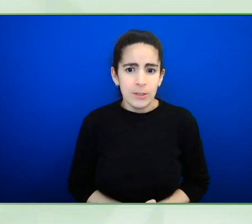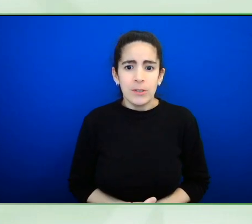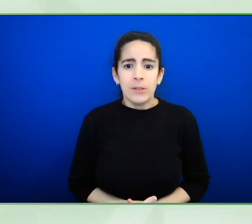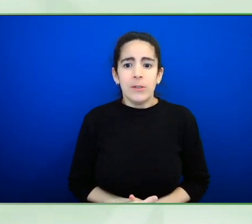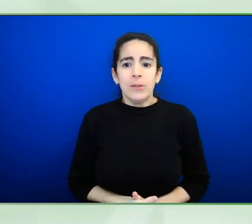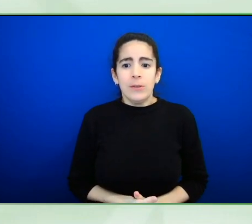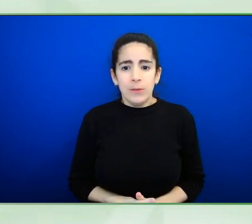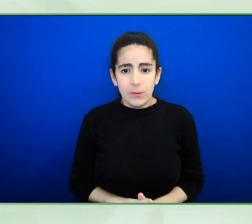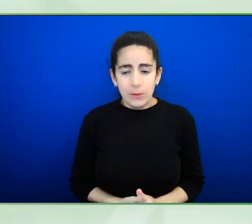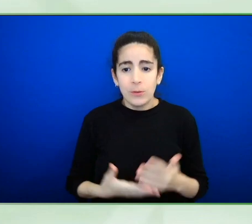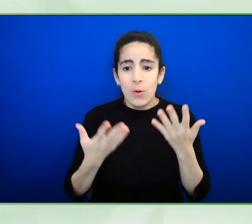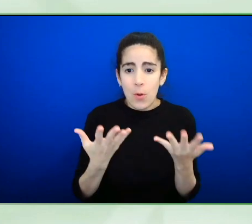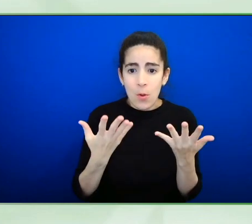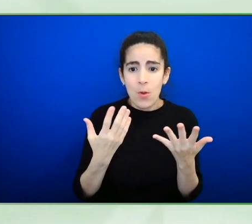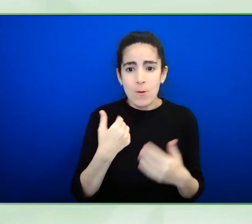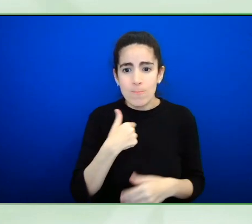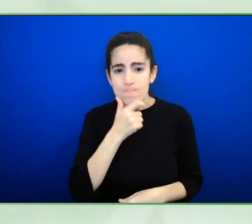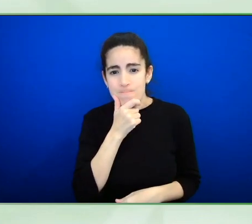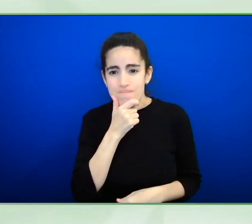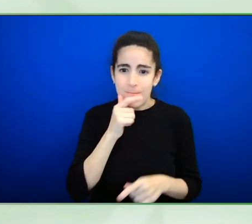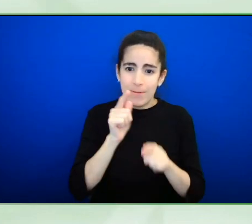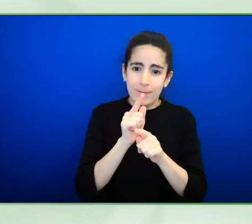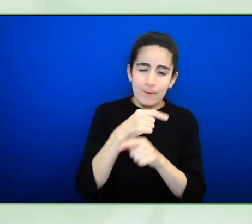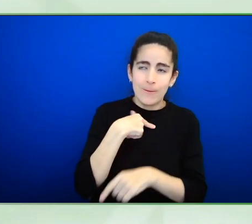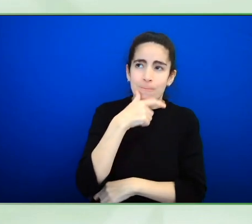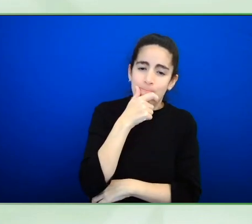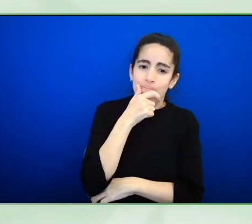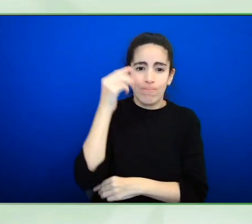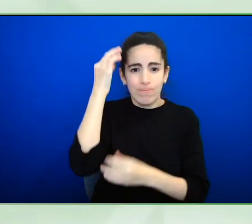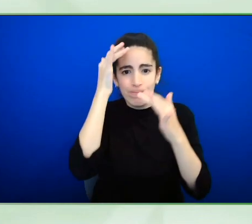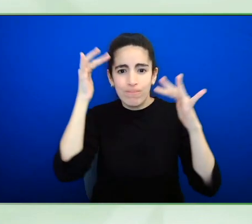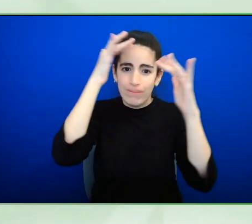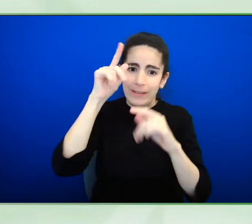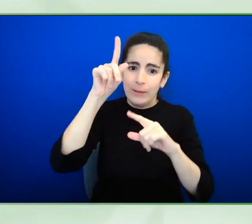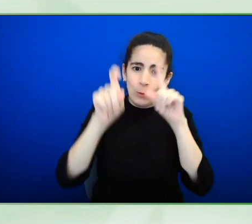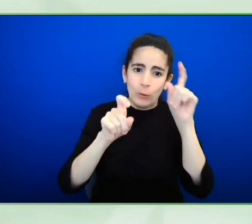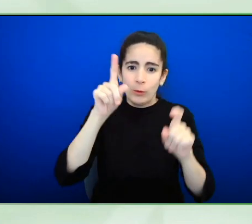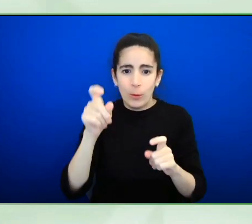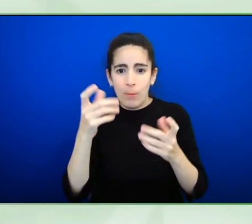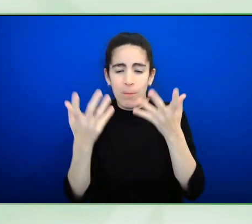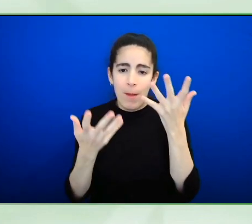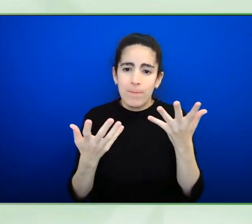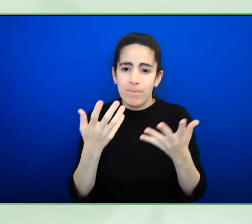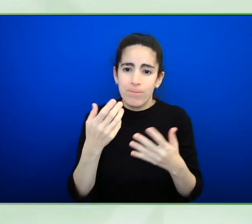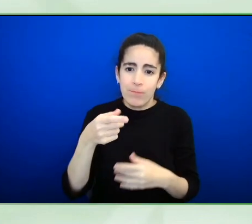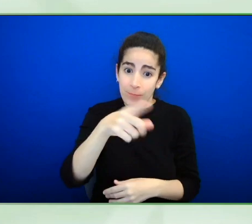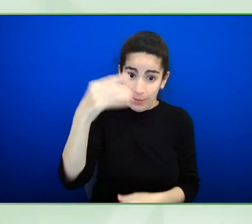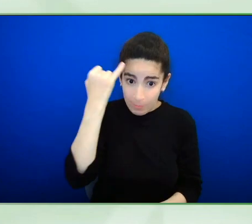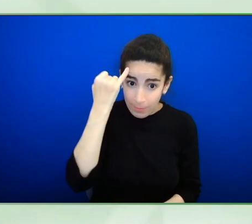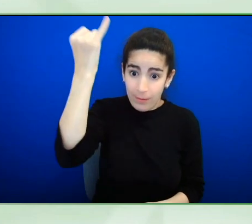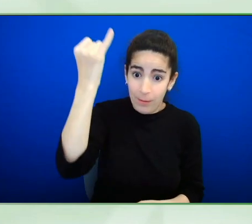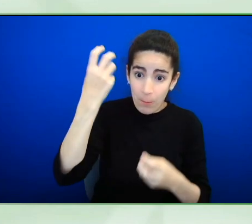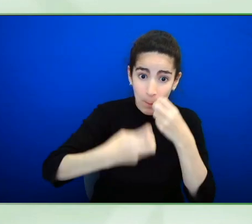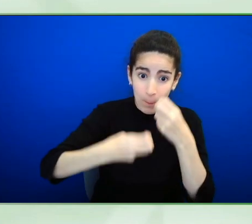or Zara, for any of you, what happens in that really lovely problem to have, but a very real problem? There is